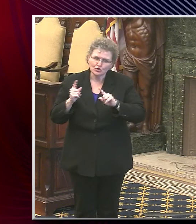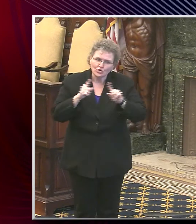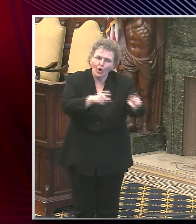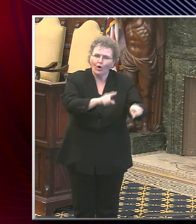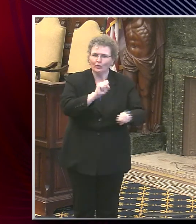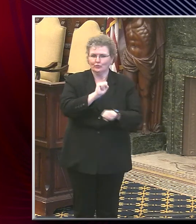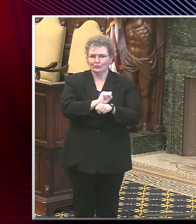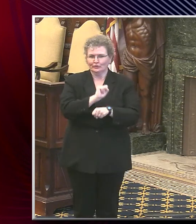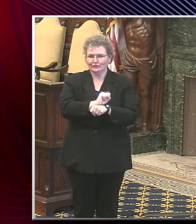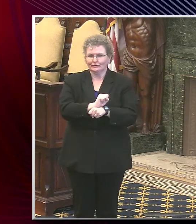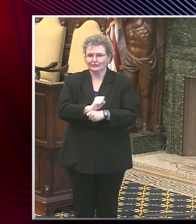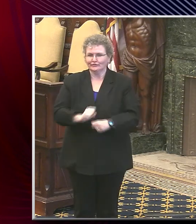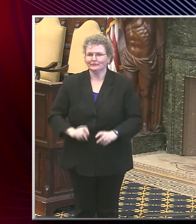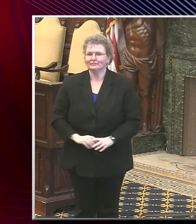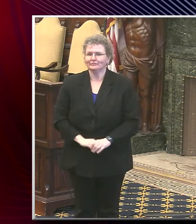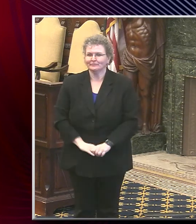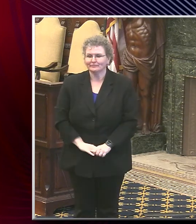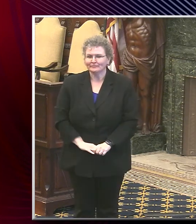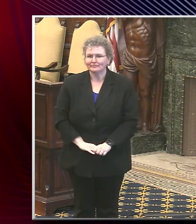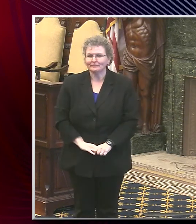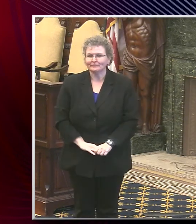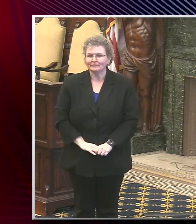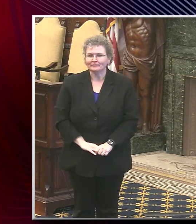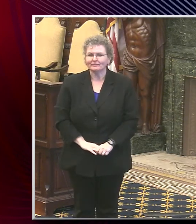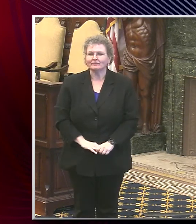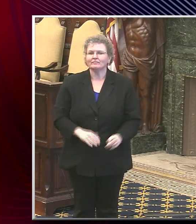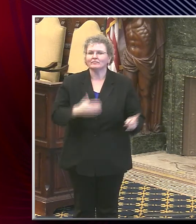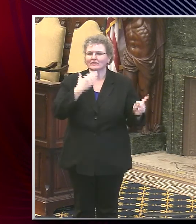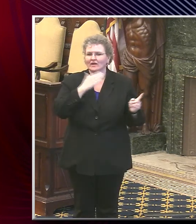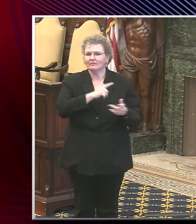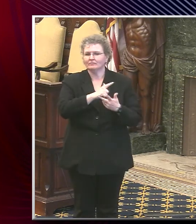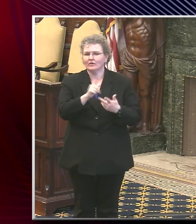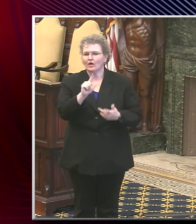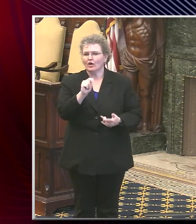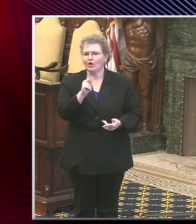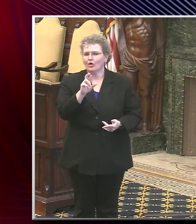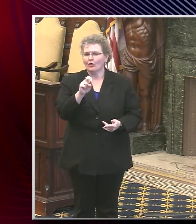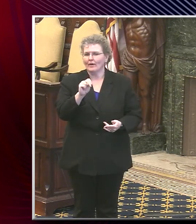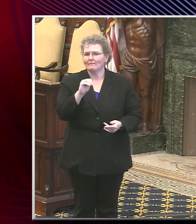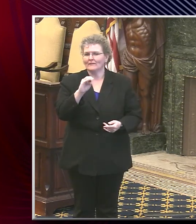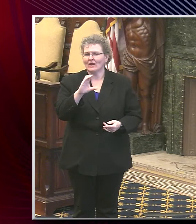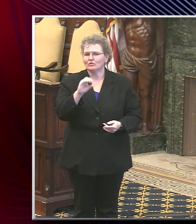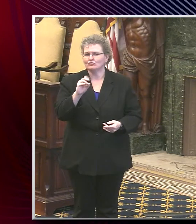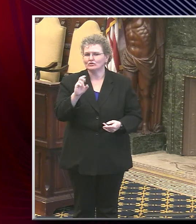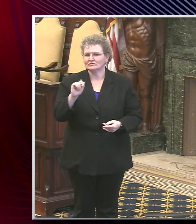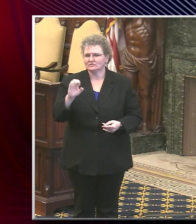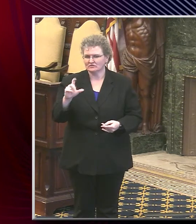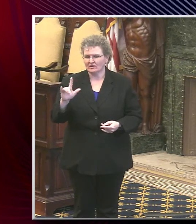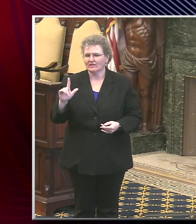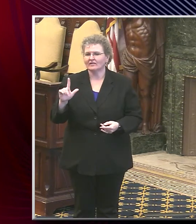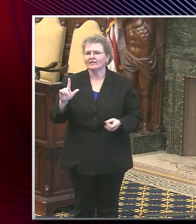Thank you. Thank you, Johan. Let's go to Laura McChrystal of the Inquirer.